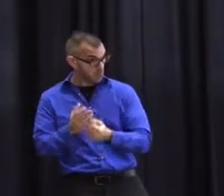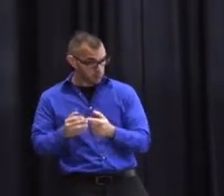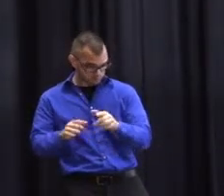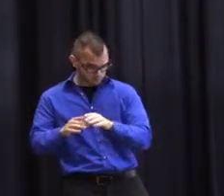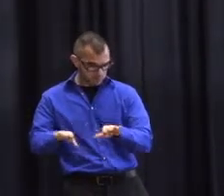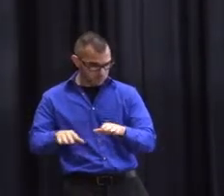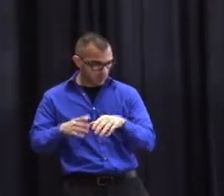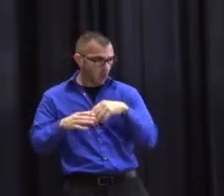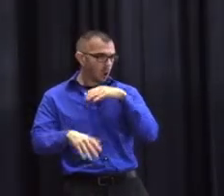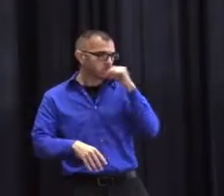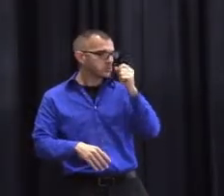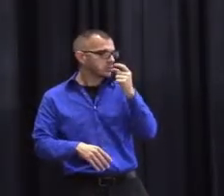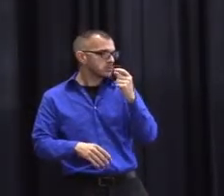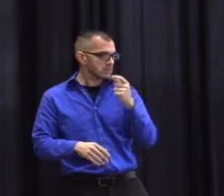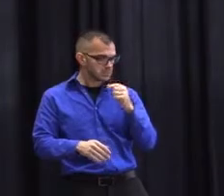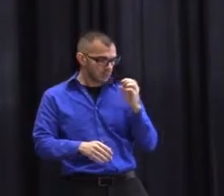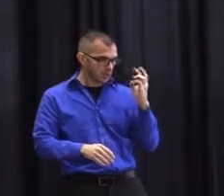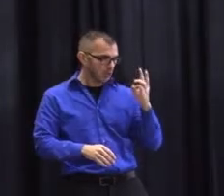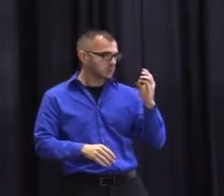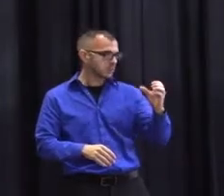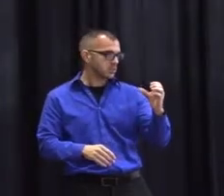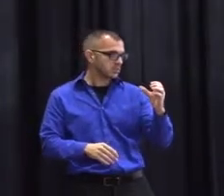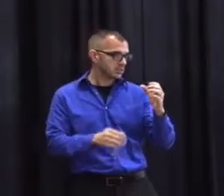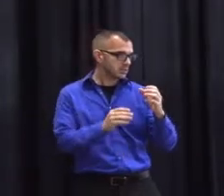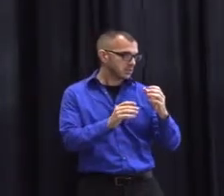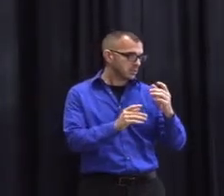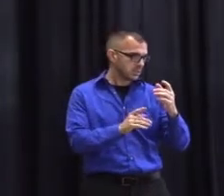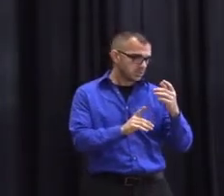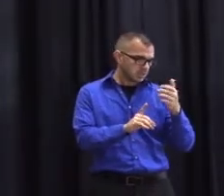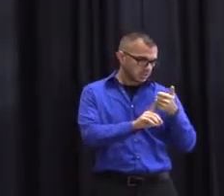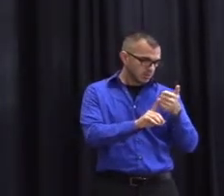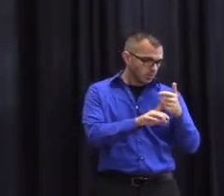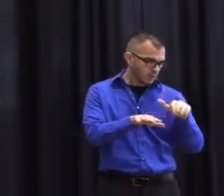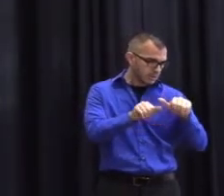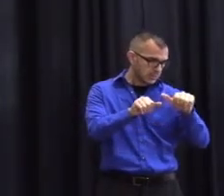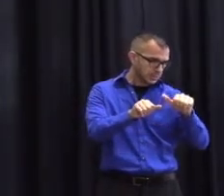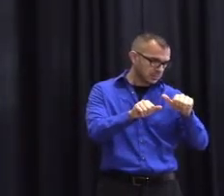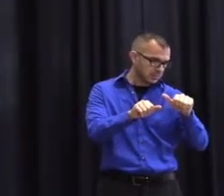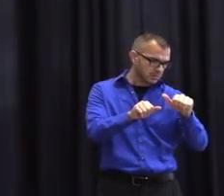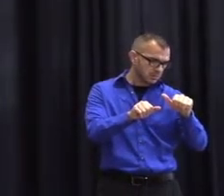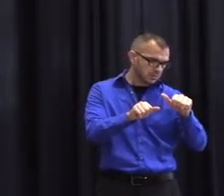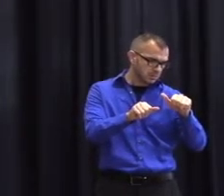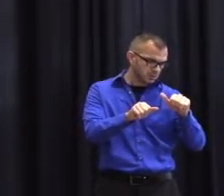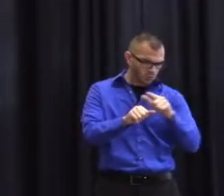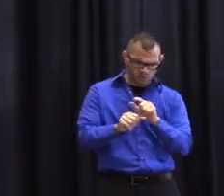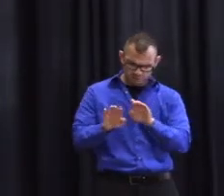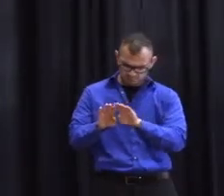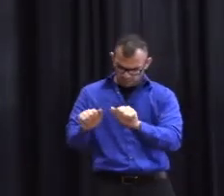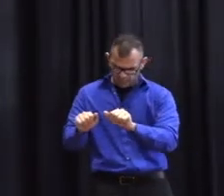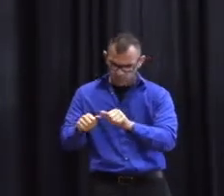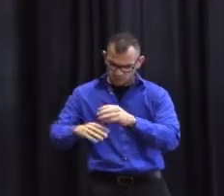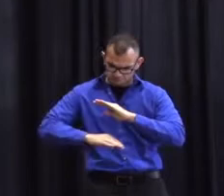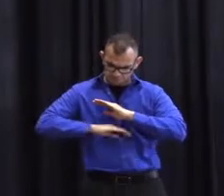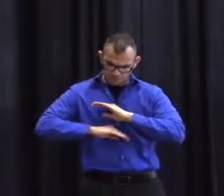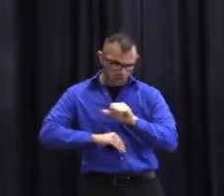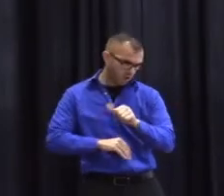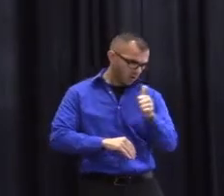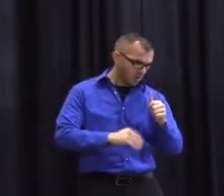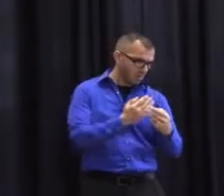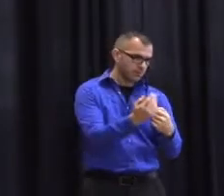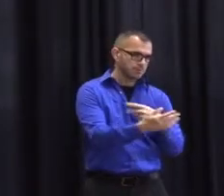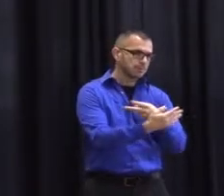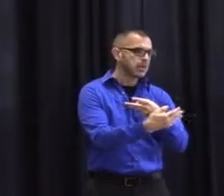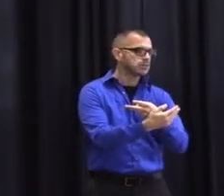oldest children, now live in Washington. They are taking, but one is finishing her bachelor's, the other is finishing her